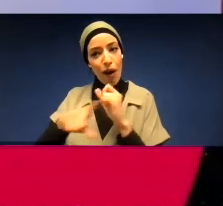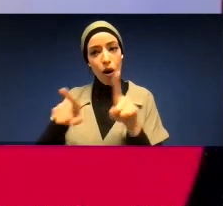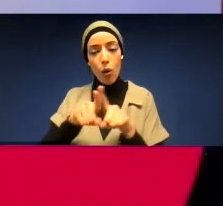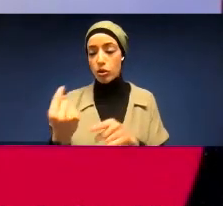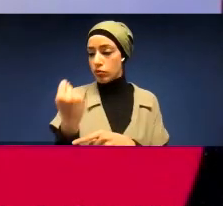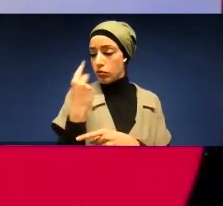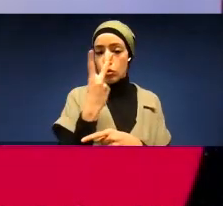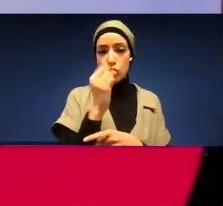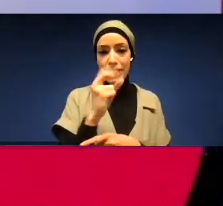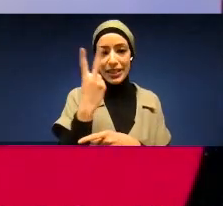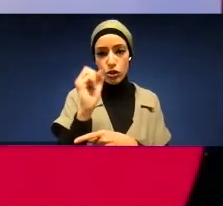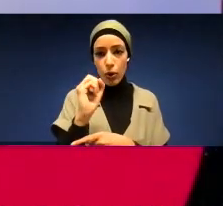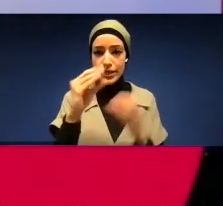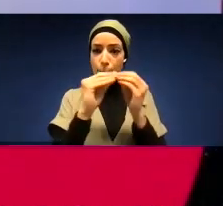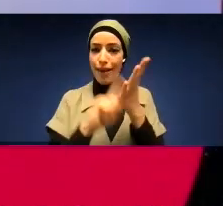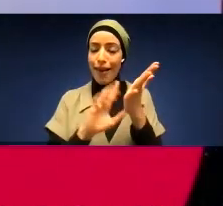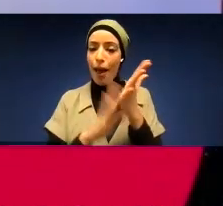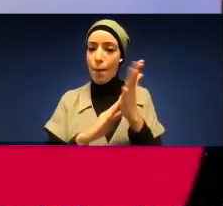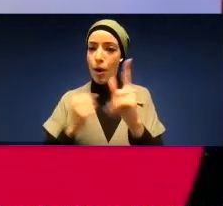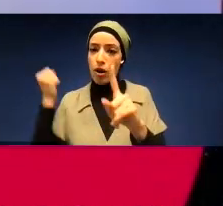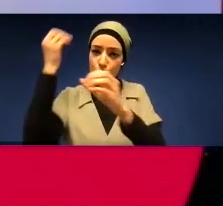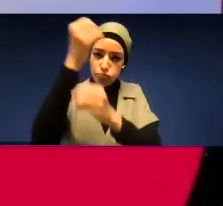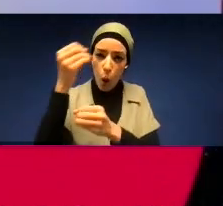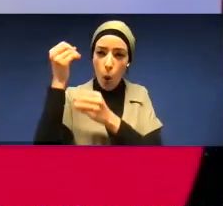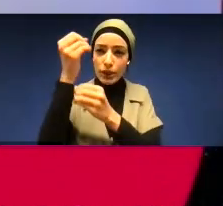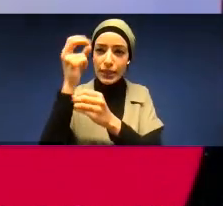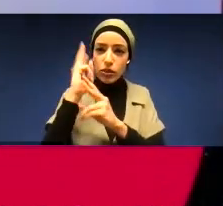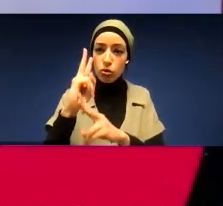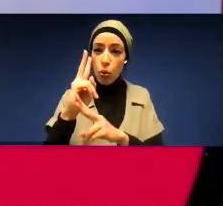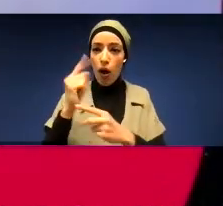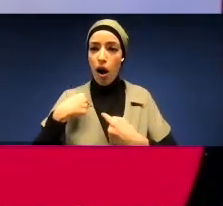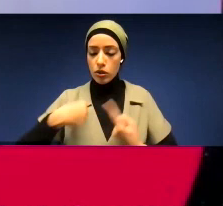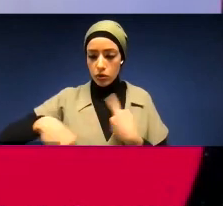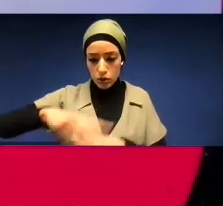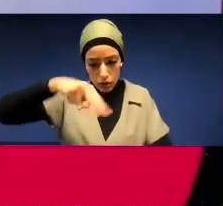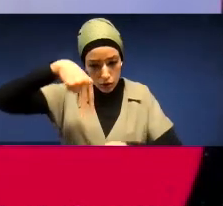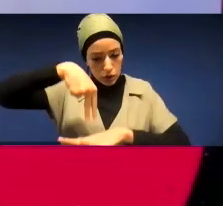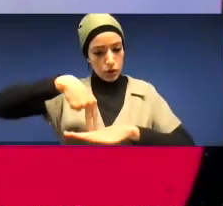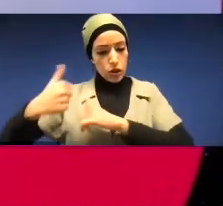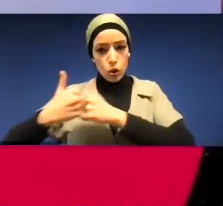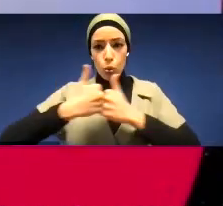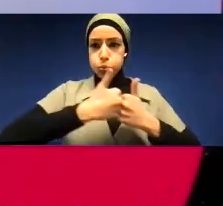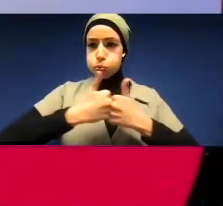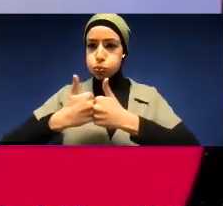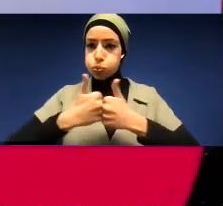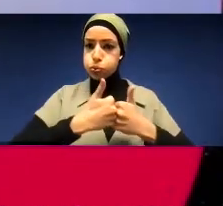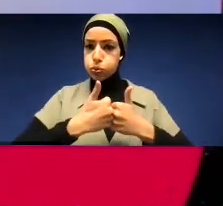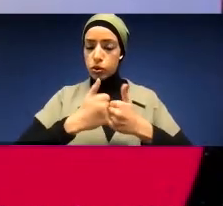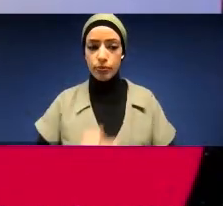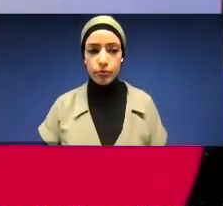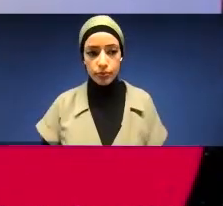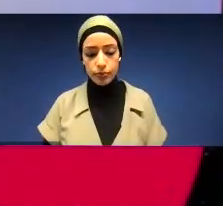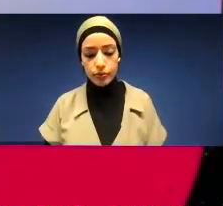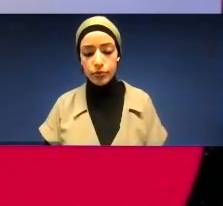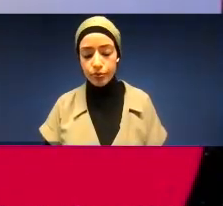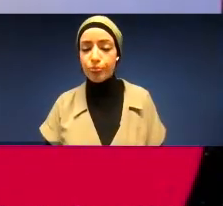being broadcast on various social media platforms, we were able to stand in solidarity with one another throughout it all. Plus, let's not forget about